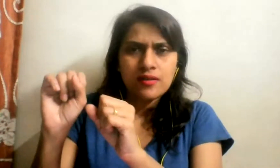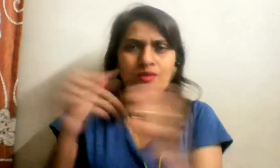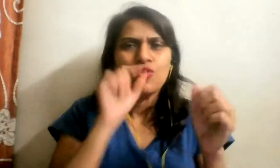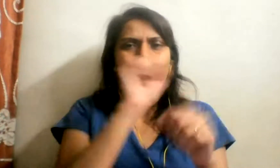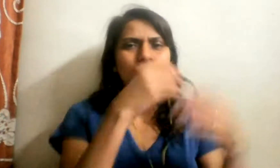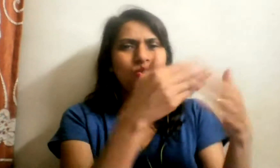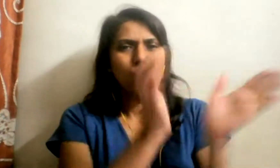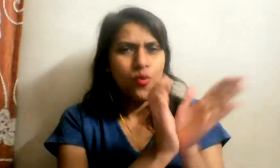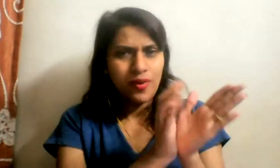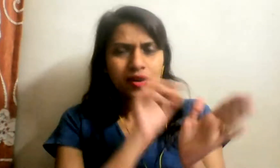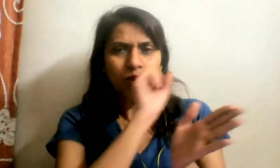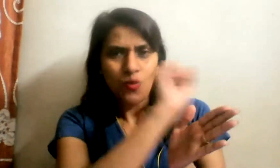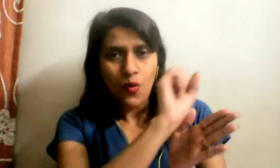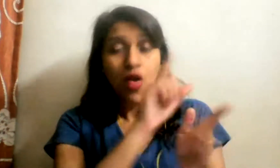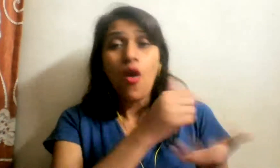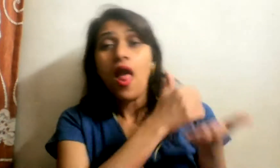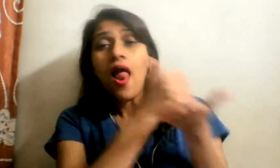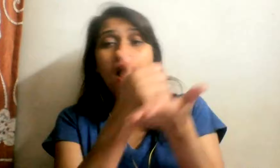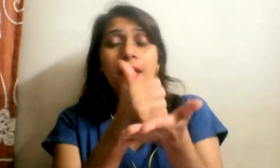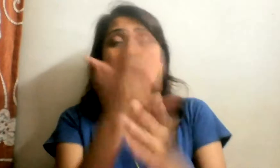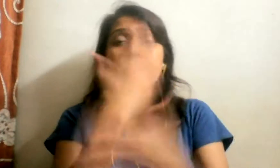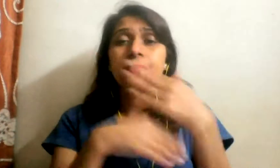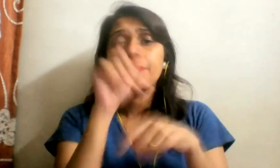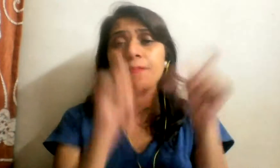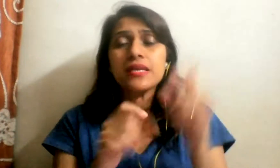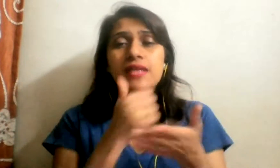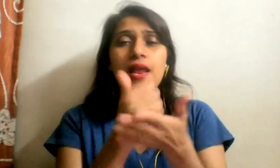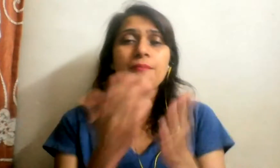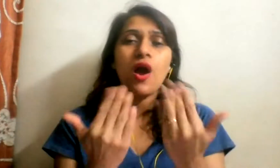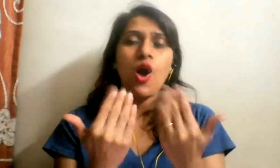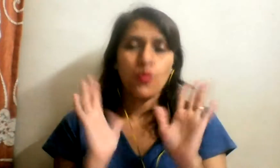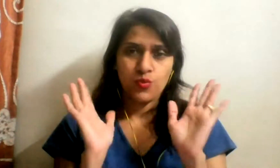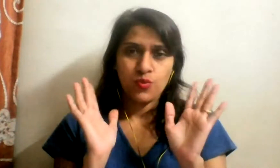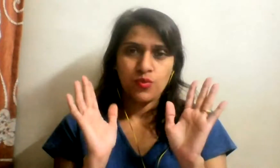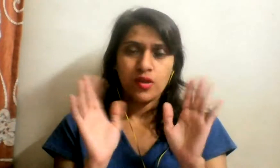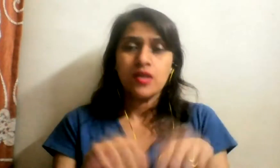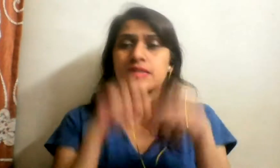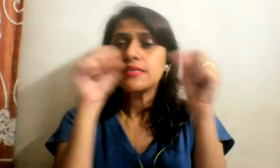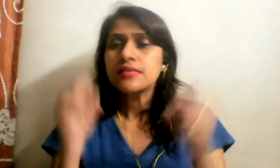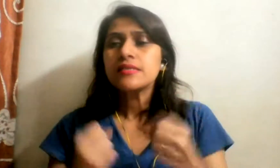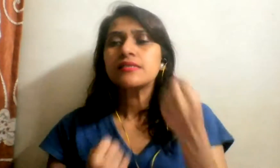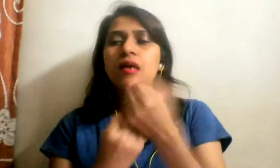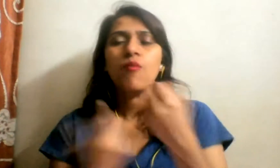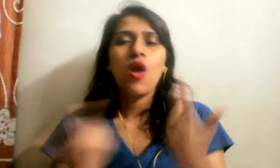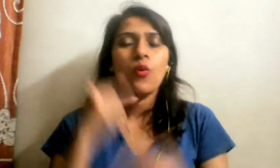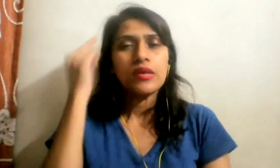you can help persons with disabilities by creating some support systems?